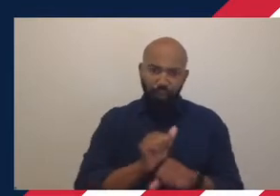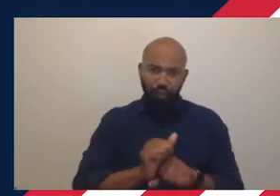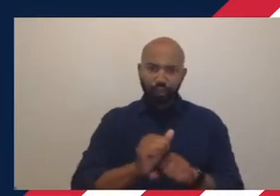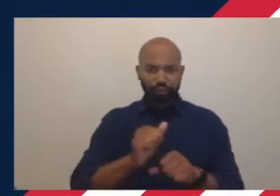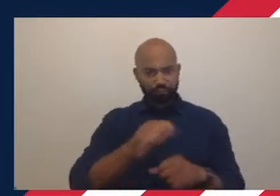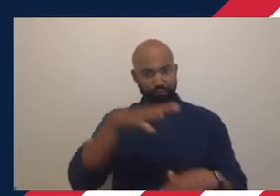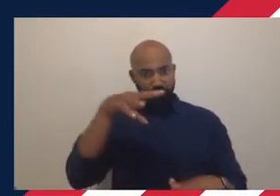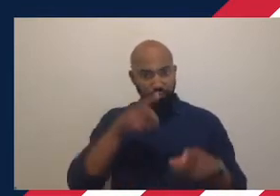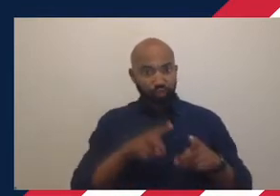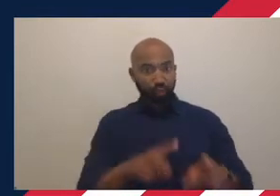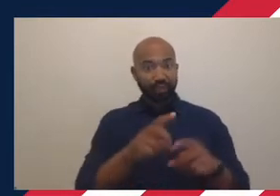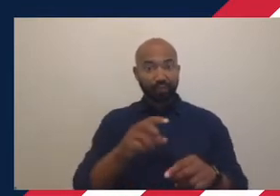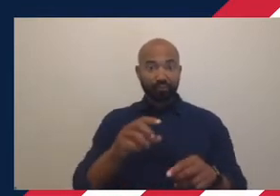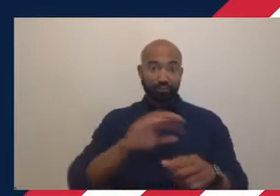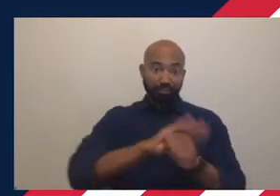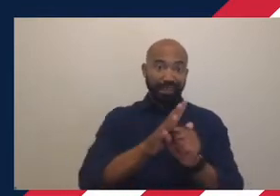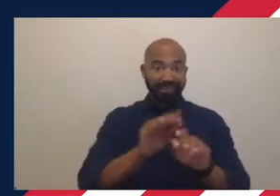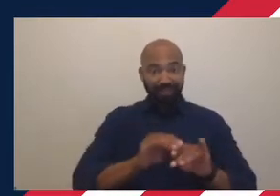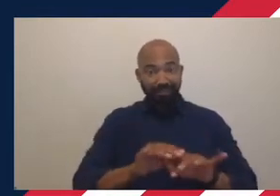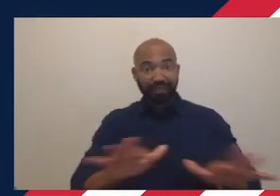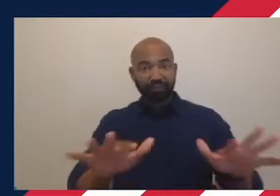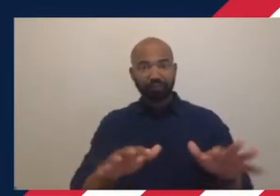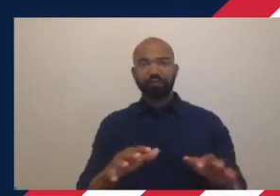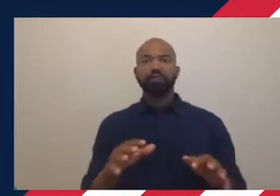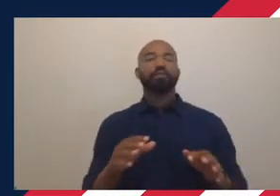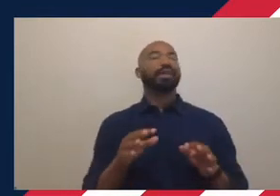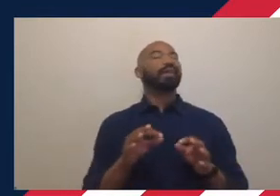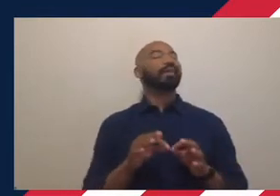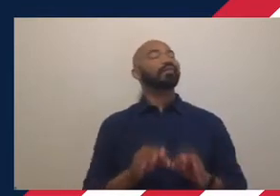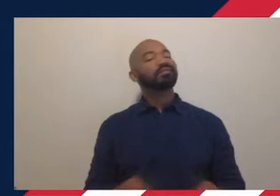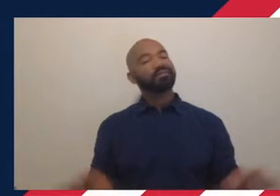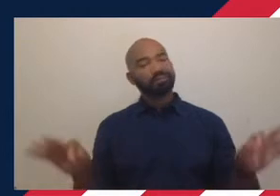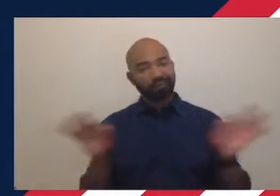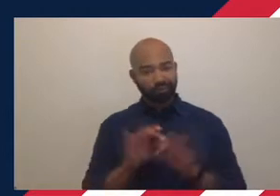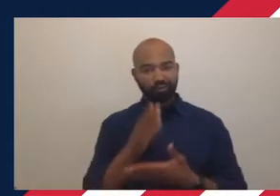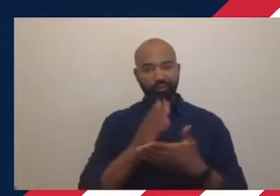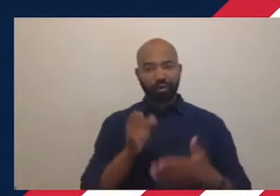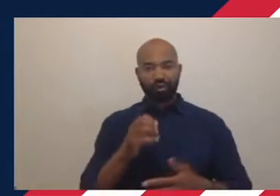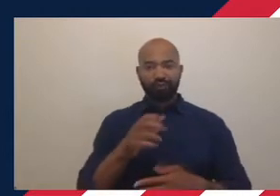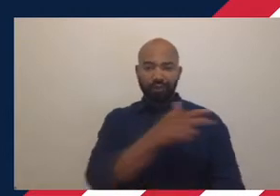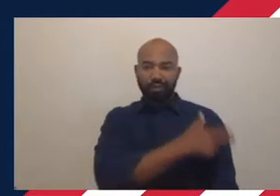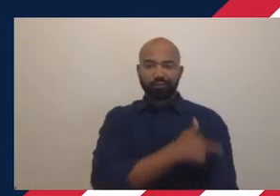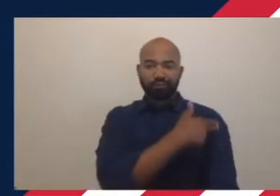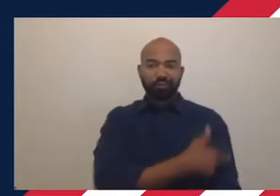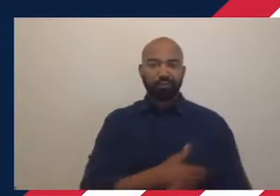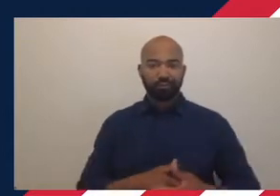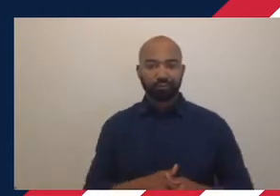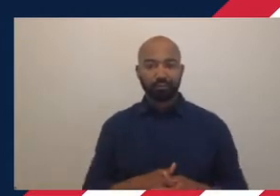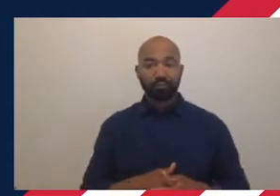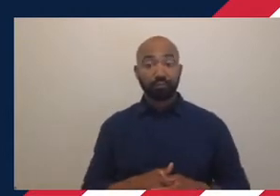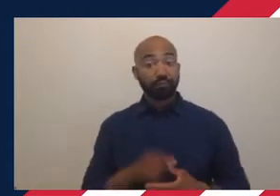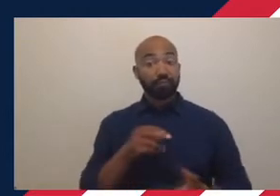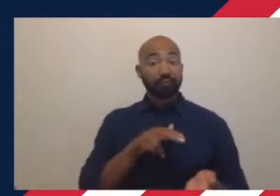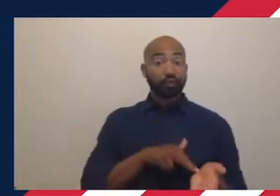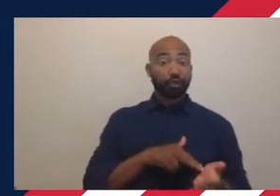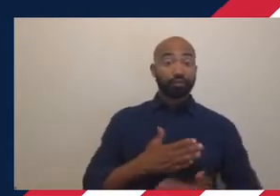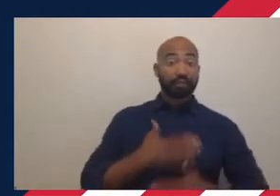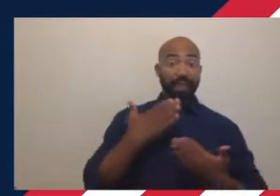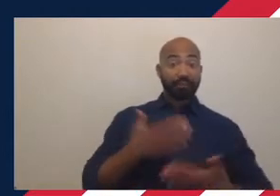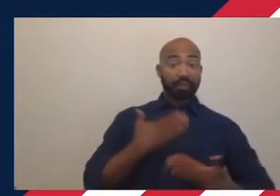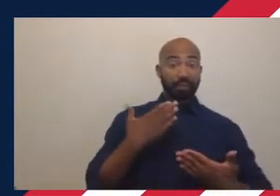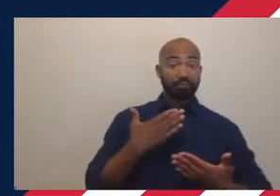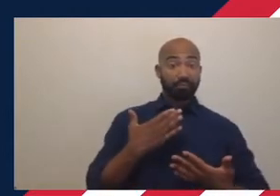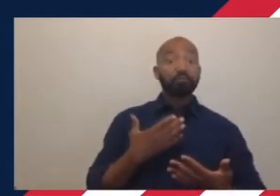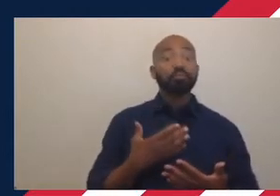part, is an essential part of the hospital. And the happier the nurse, the happier the patient, the happier